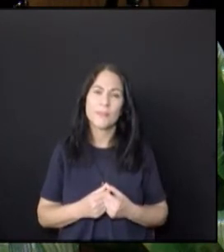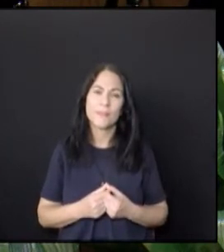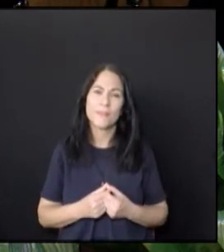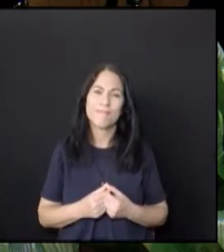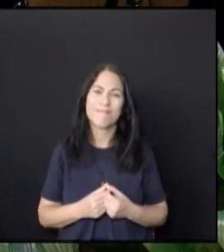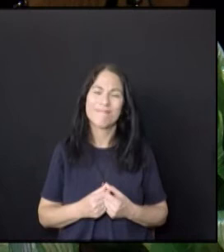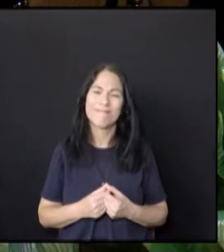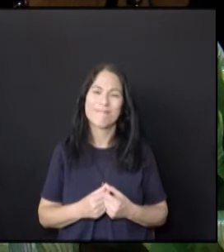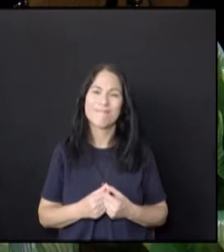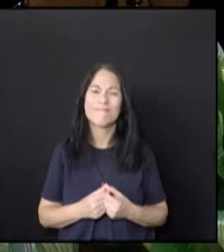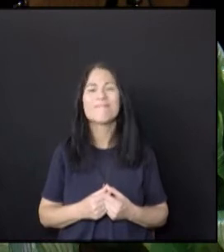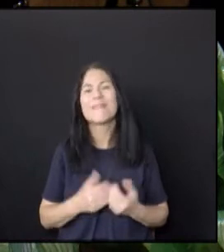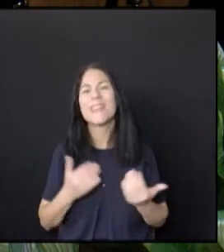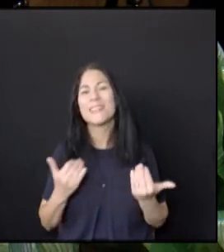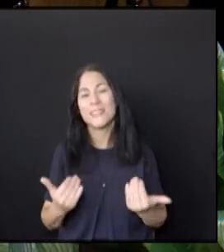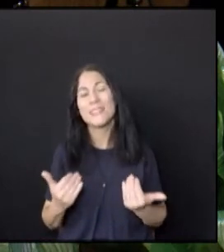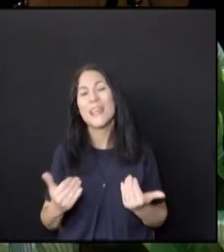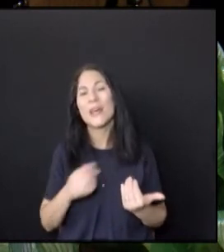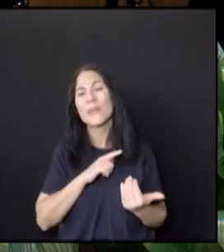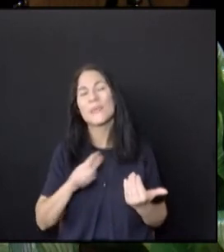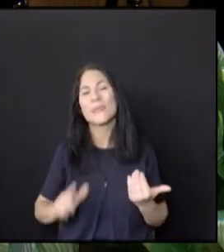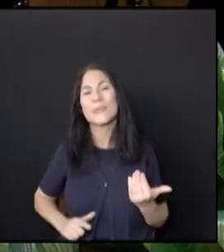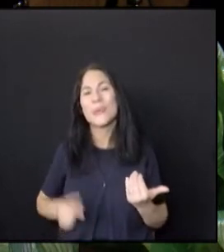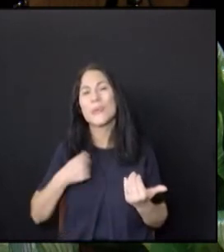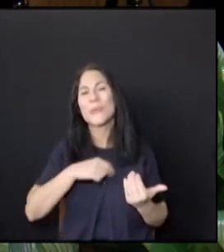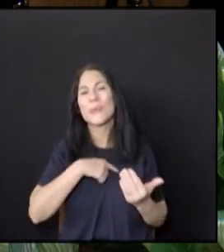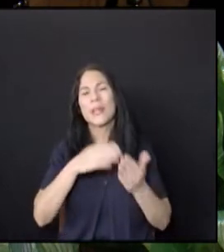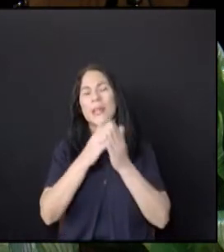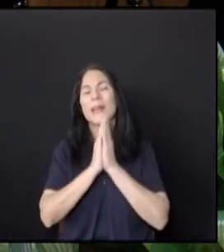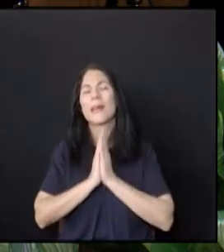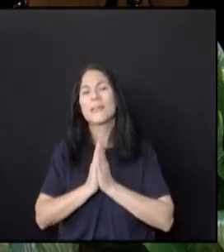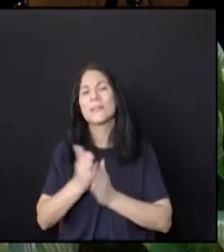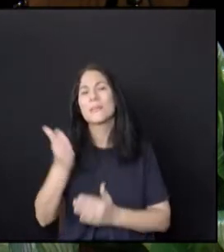And lastly, right now, Lord, we ask you,